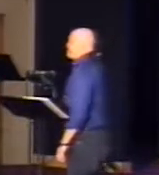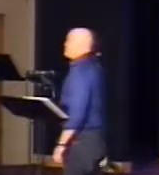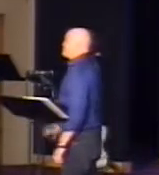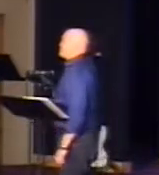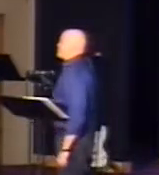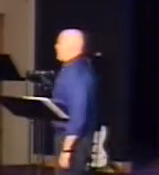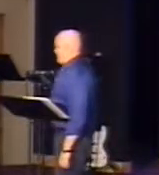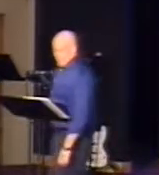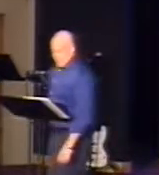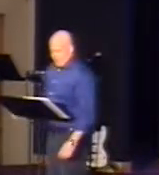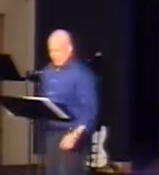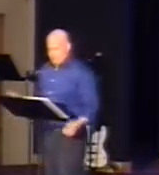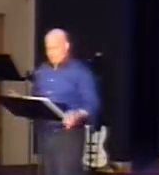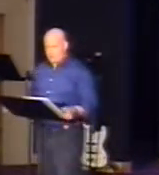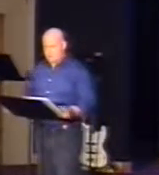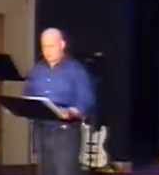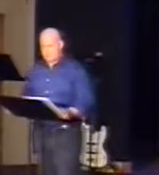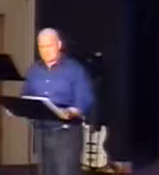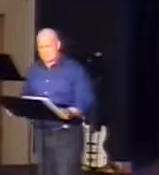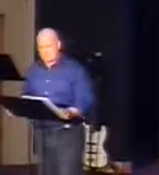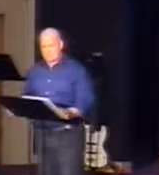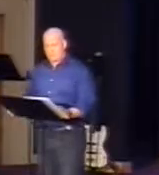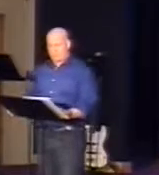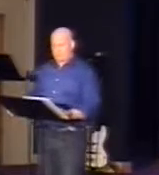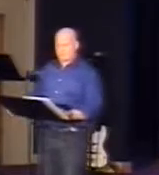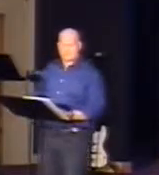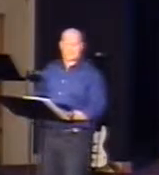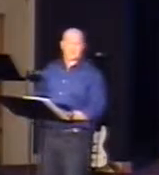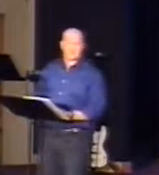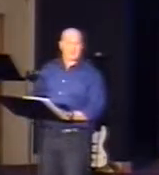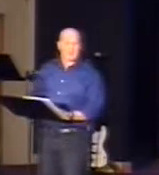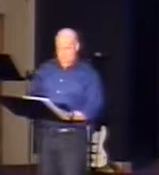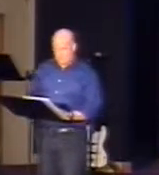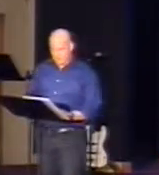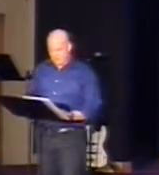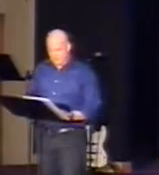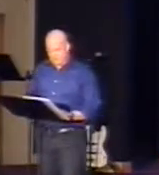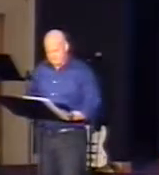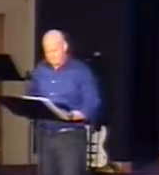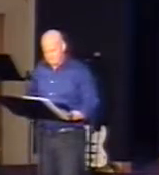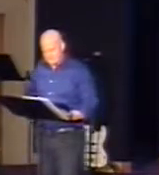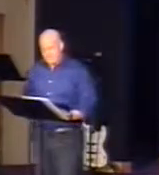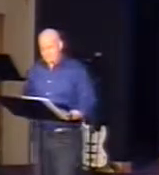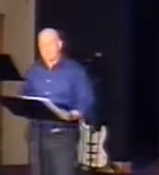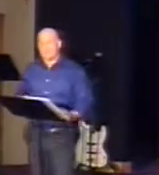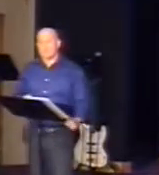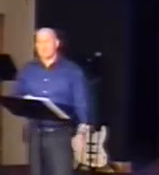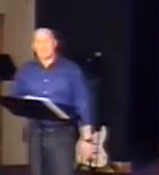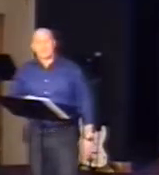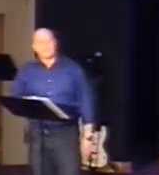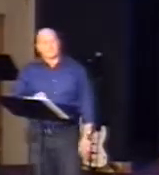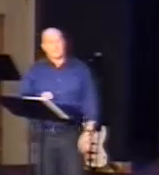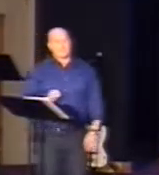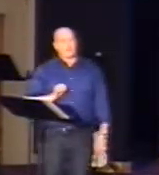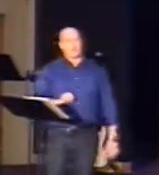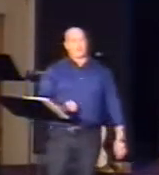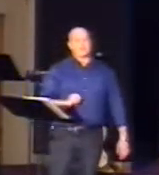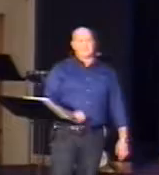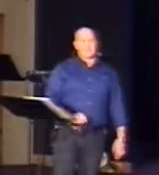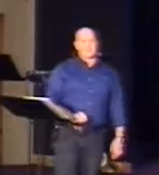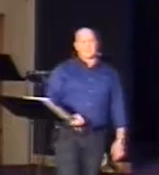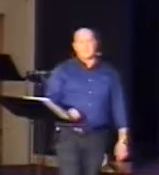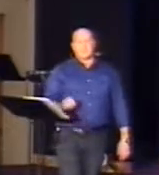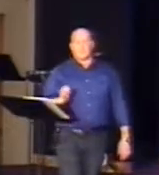As much as we saw how Moses didn't want to do what God had called him to, Jonah actually went to